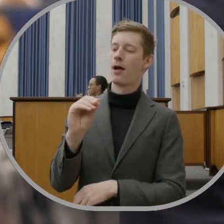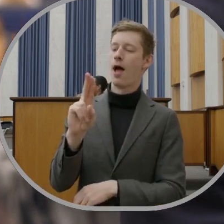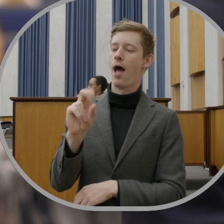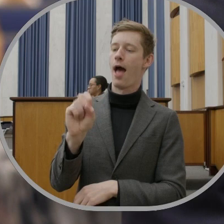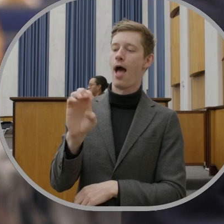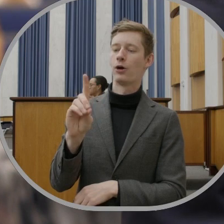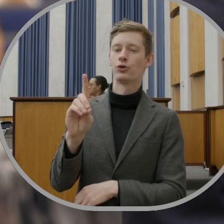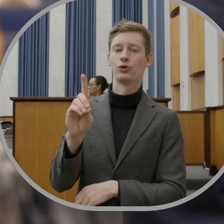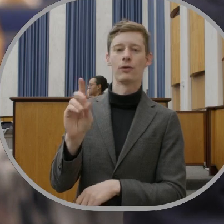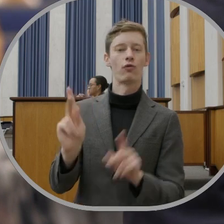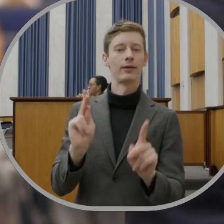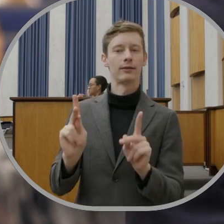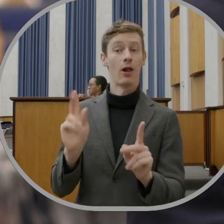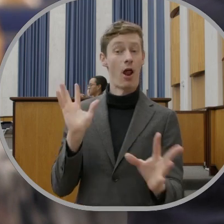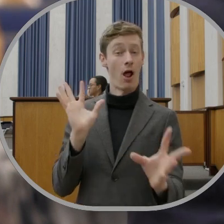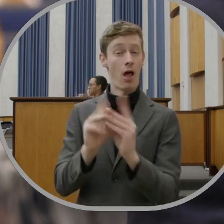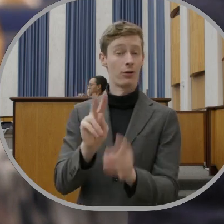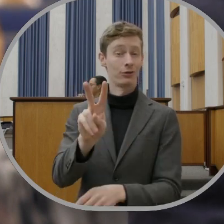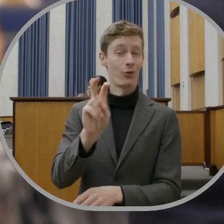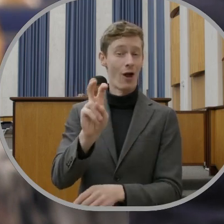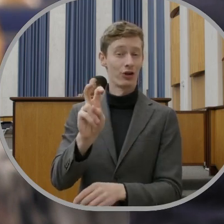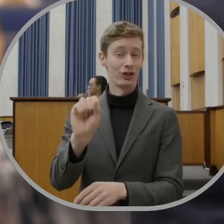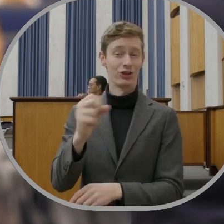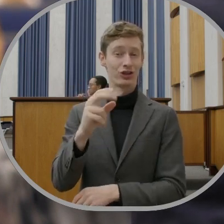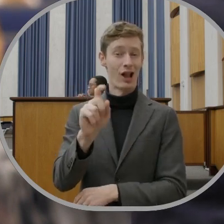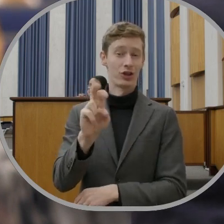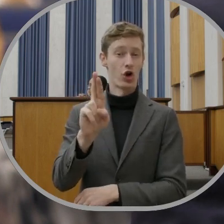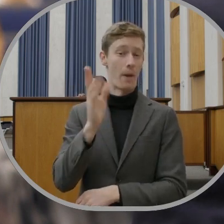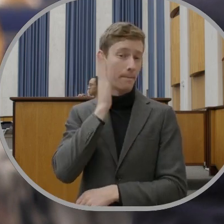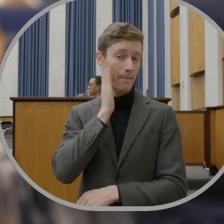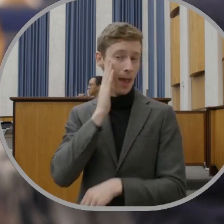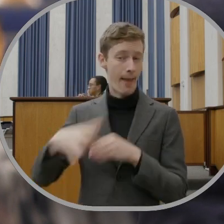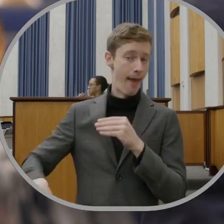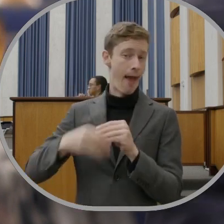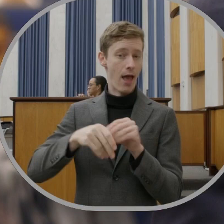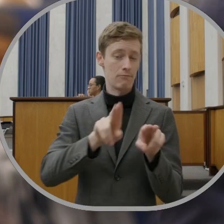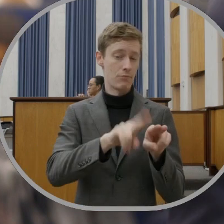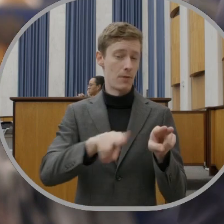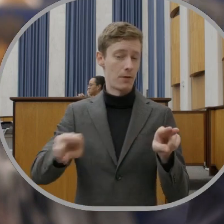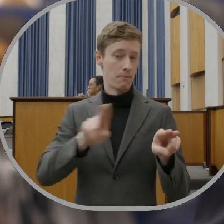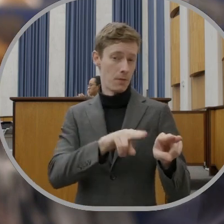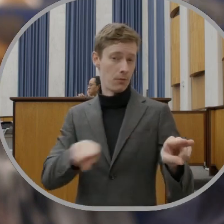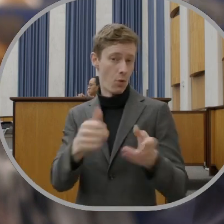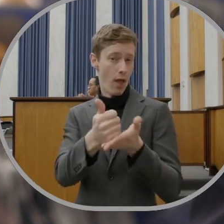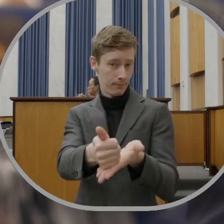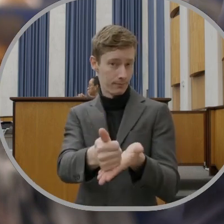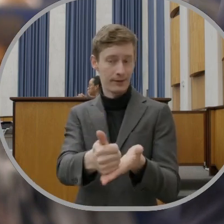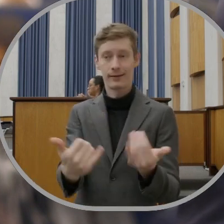a total of 200 shelter beds, and we are in the process of establishing our first housing resource